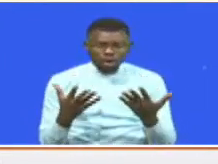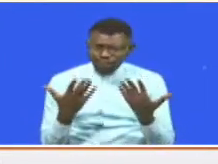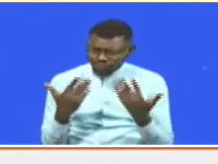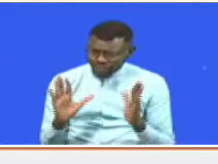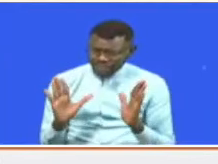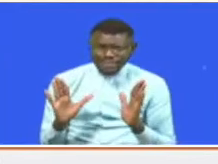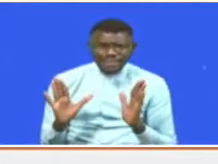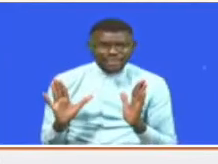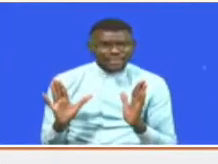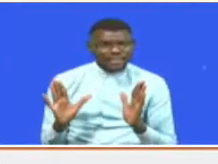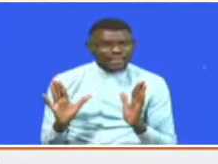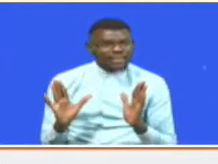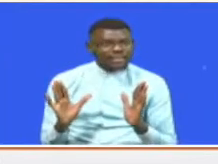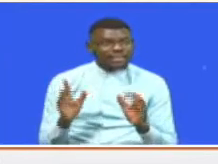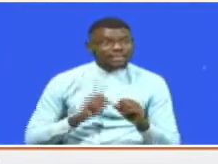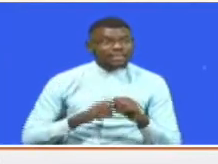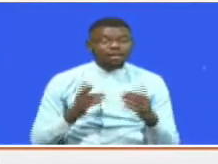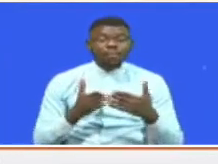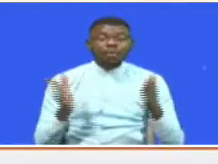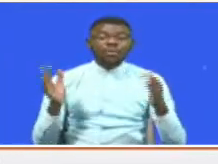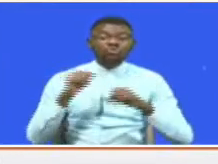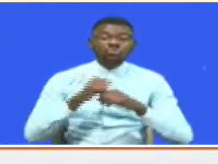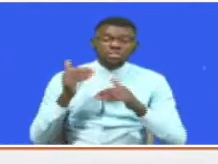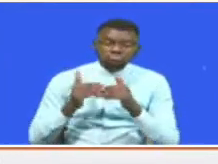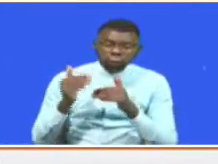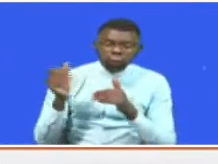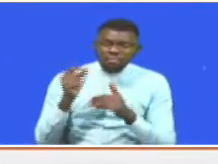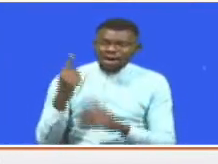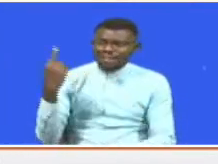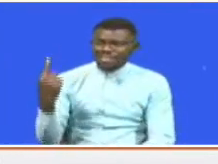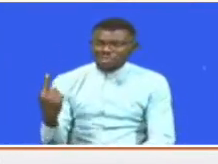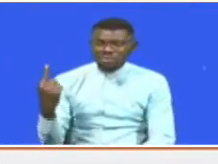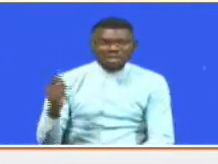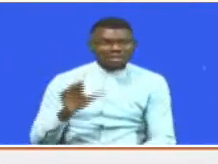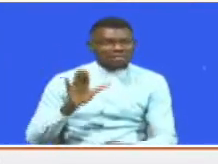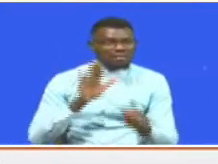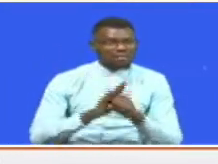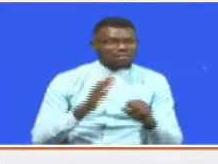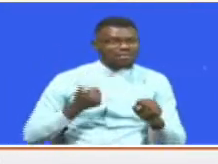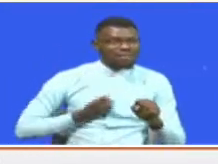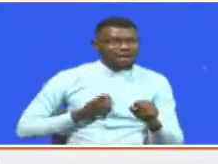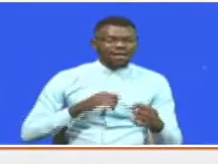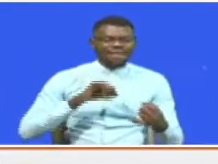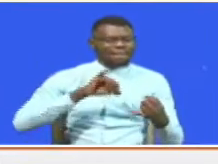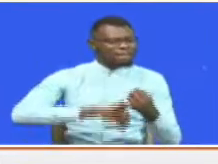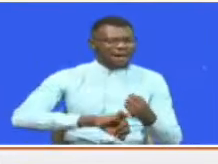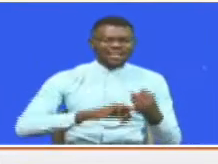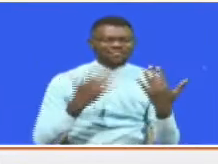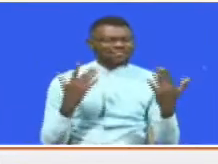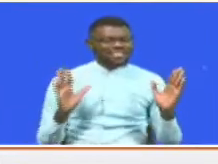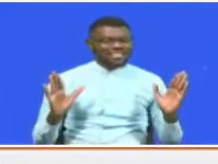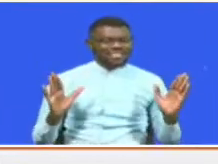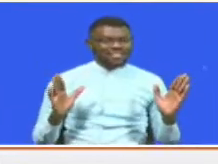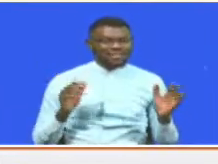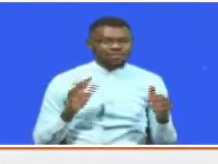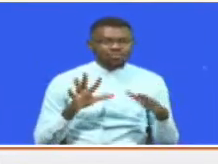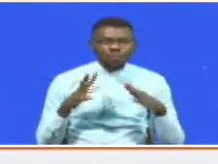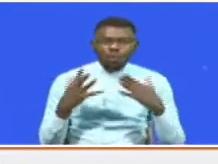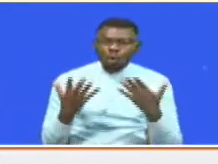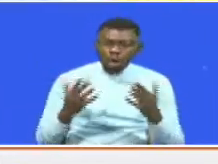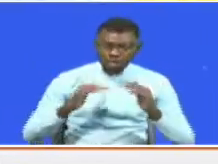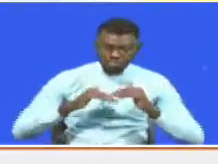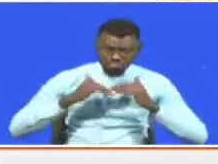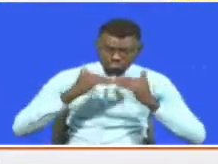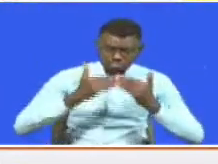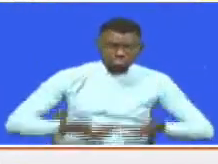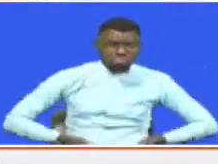wamemaliza. Kama hapo tukifungua January, wengi wao tutapata kwamba wameolewa, au wengi wao tutapata wamebeba